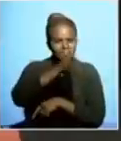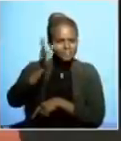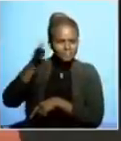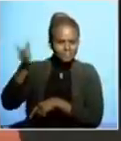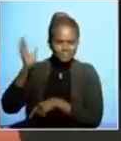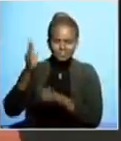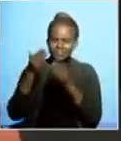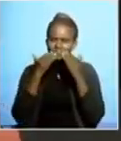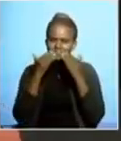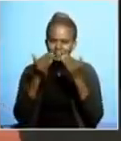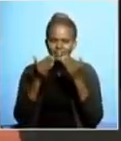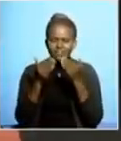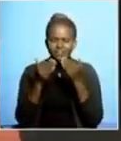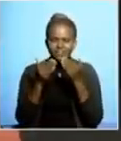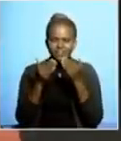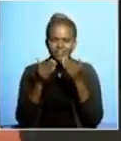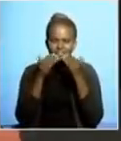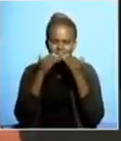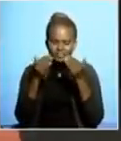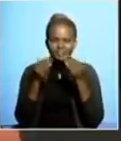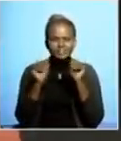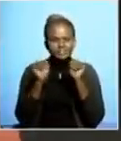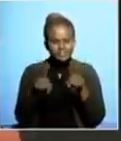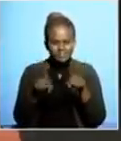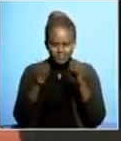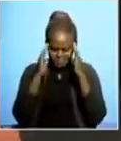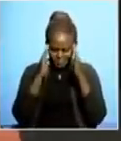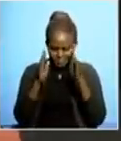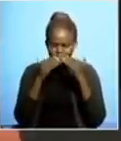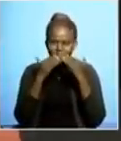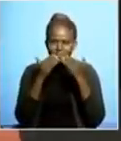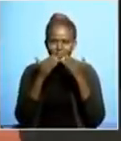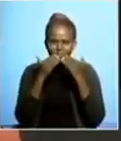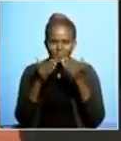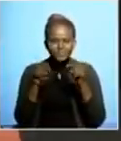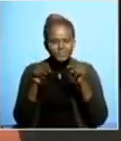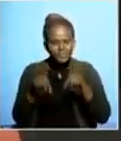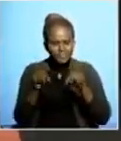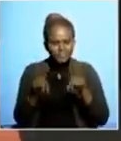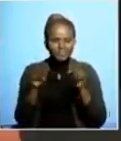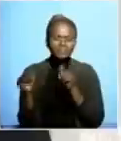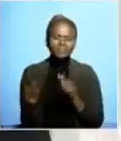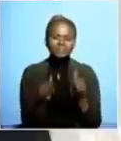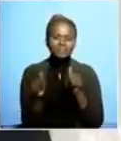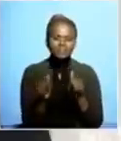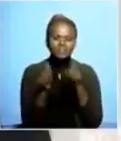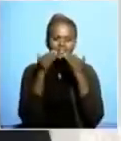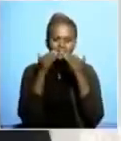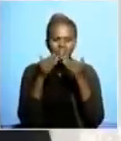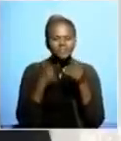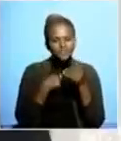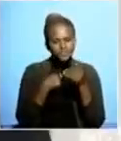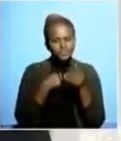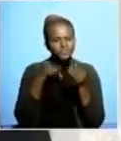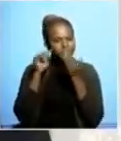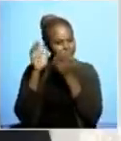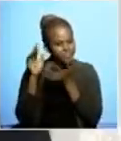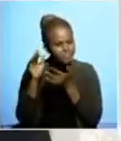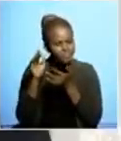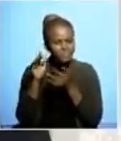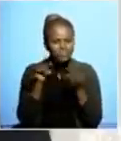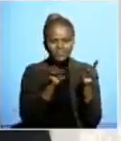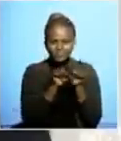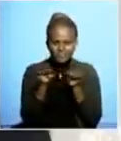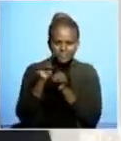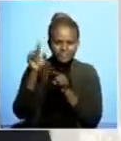Thank you for being able to attend this activity. I wish to also recognize